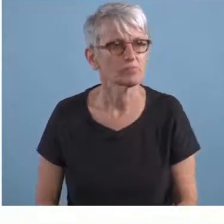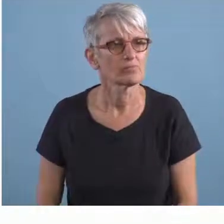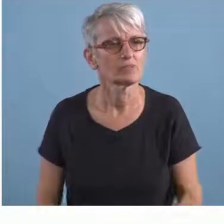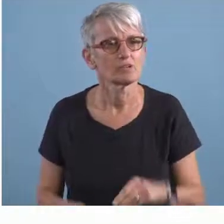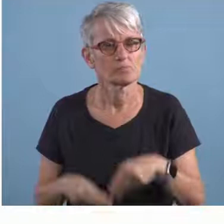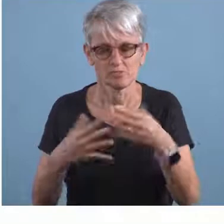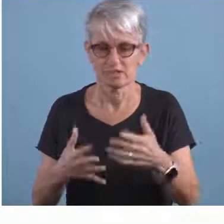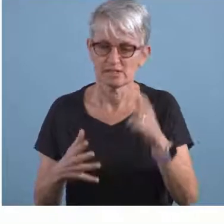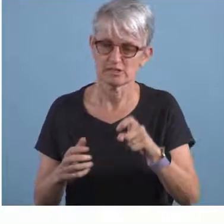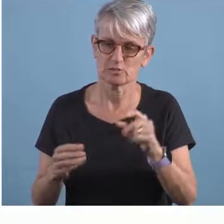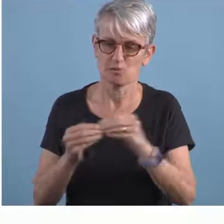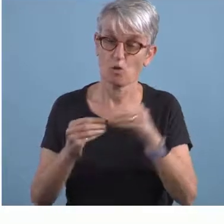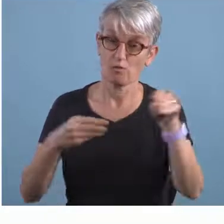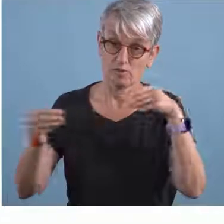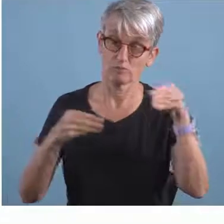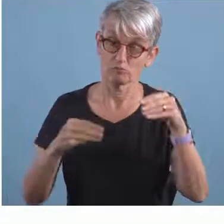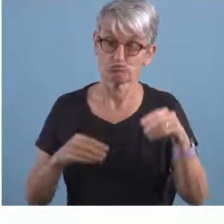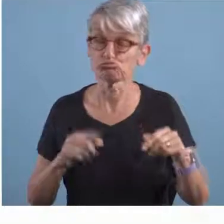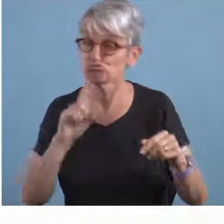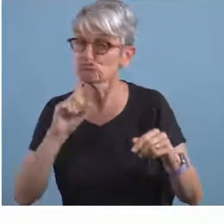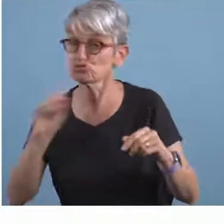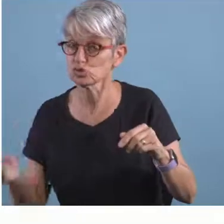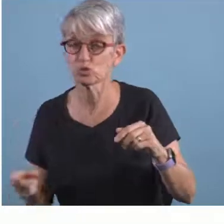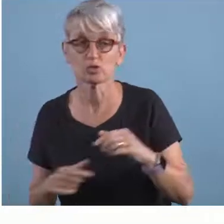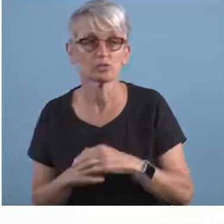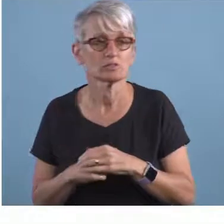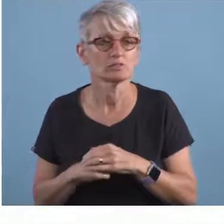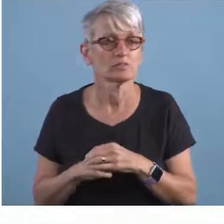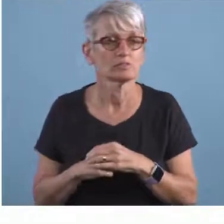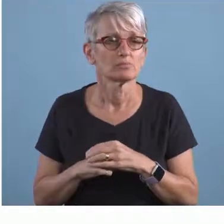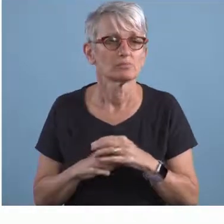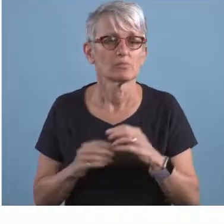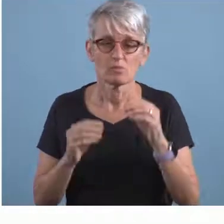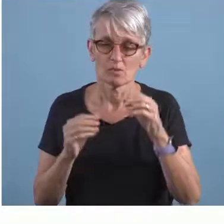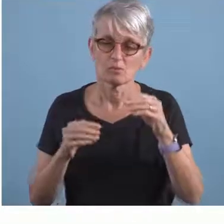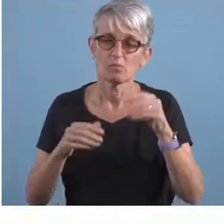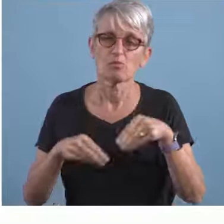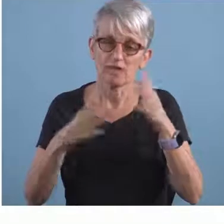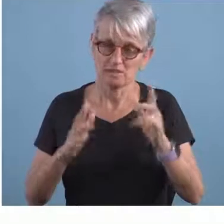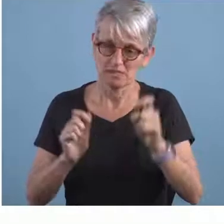more flexible. That's true. The provider needs to be a little bit more organized.